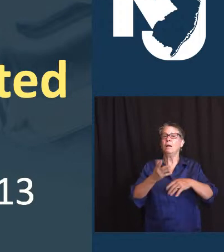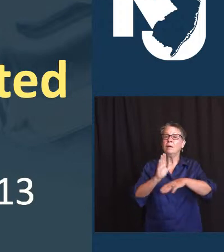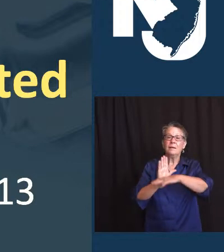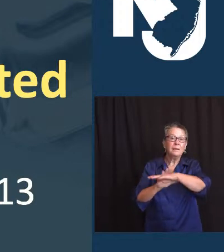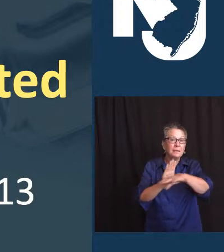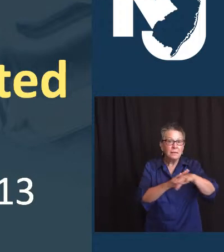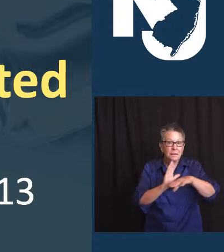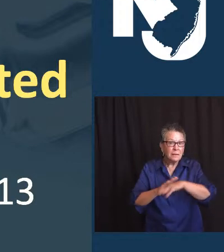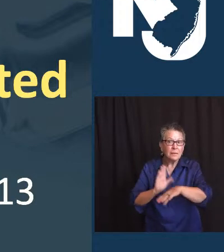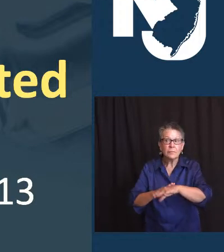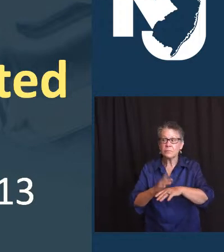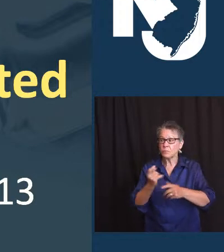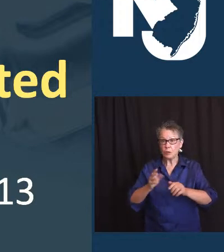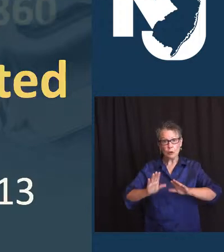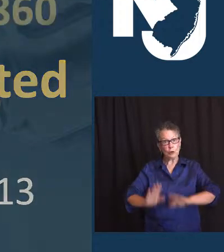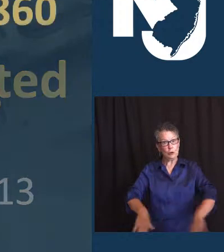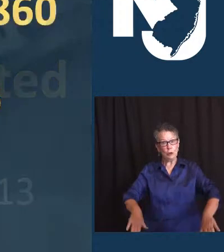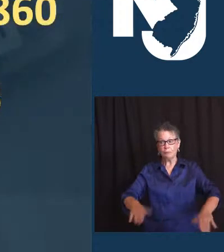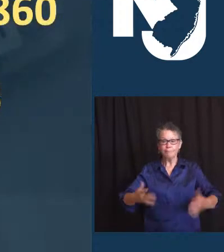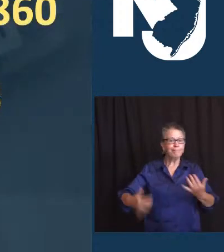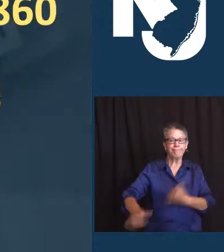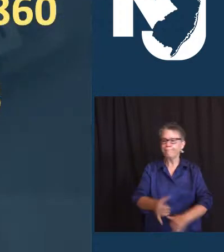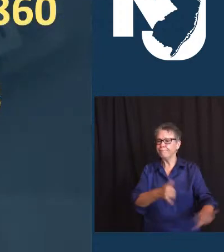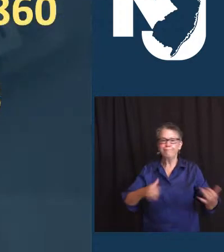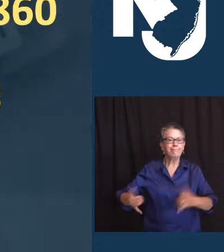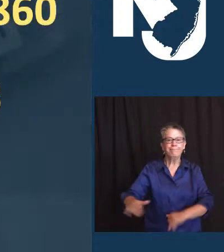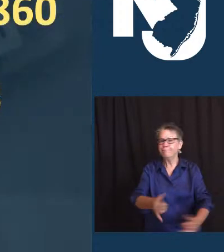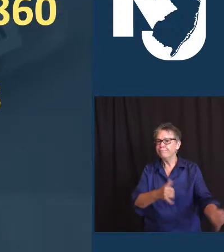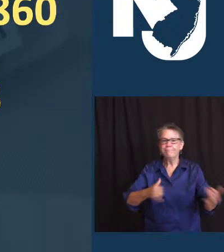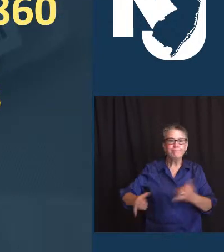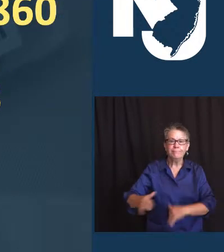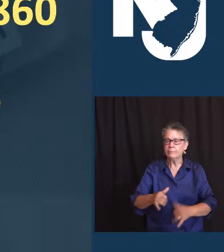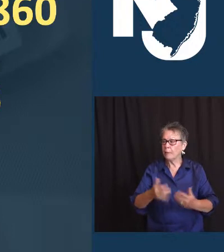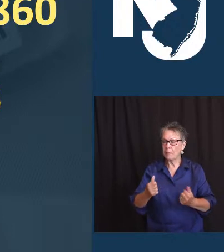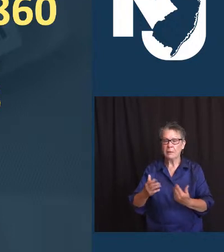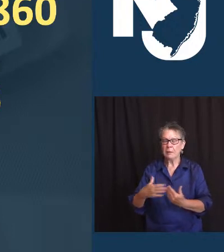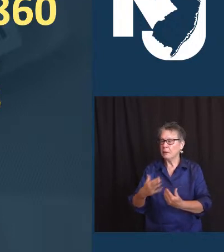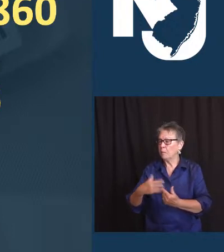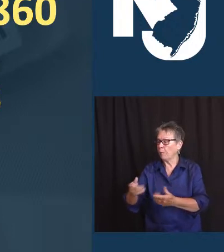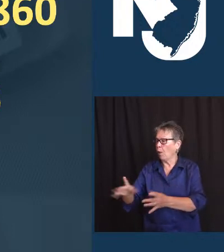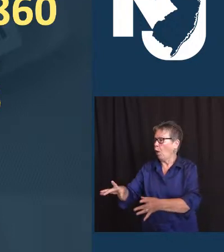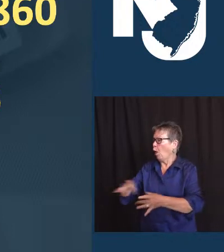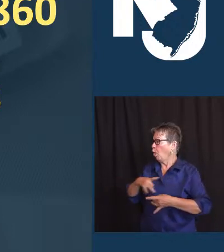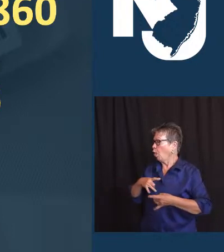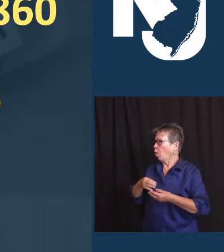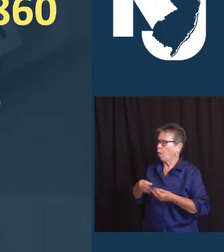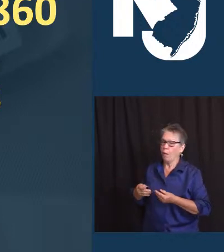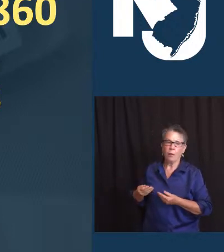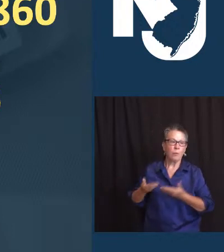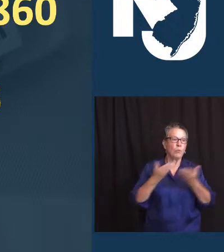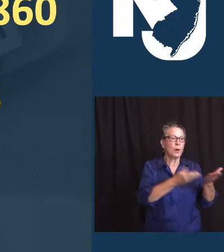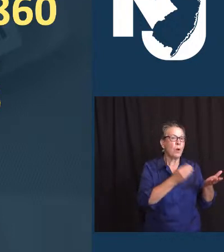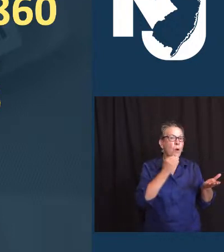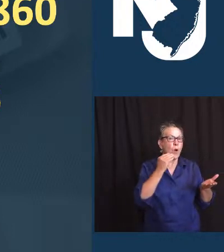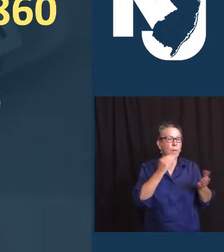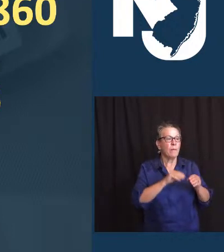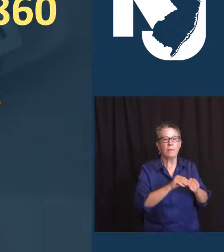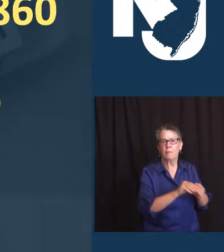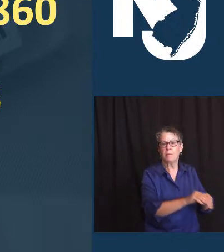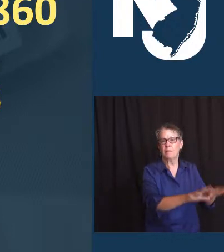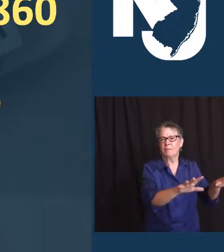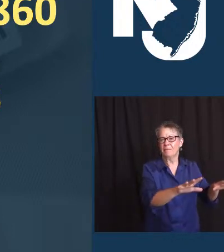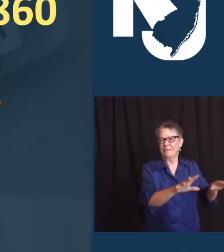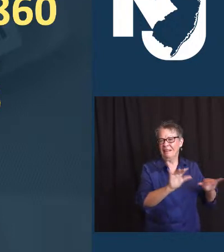And that brings us to our next set of numbers. Today, we are reporting with a heavy heart an additional 3 deaths